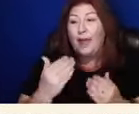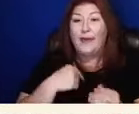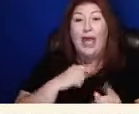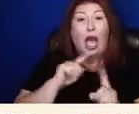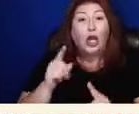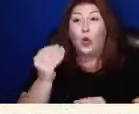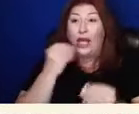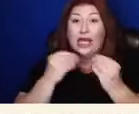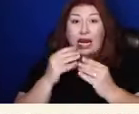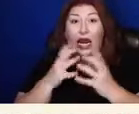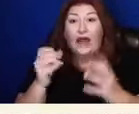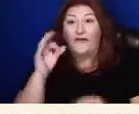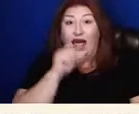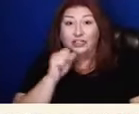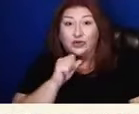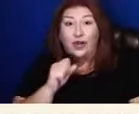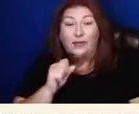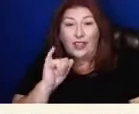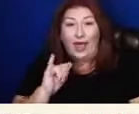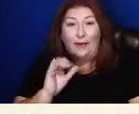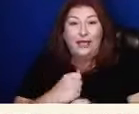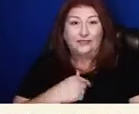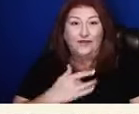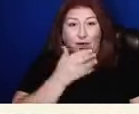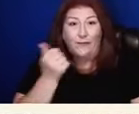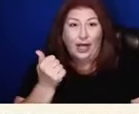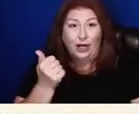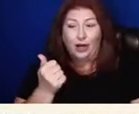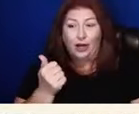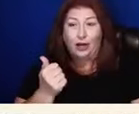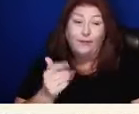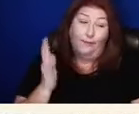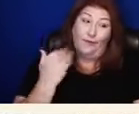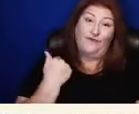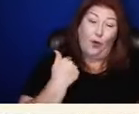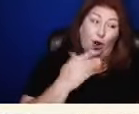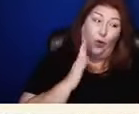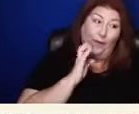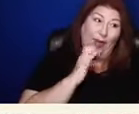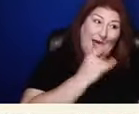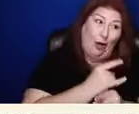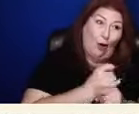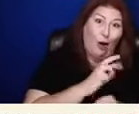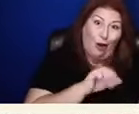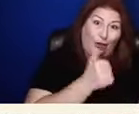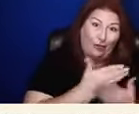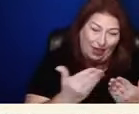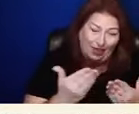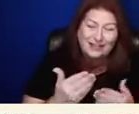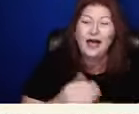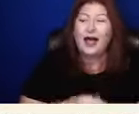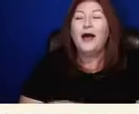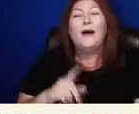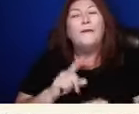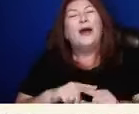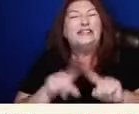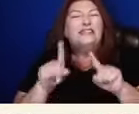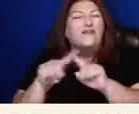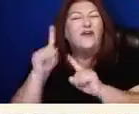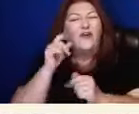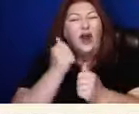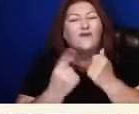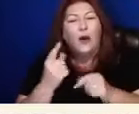cream because that's going to make me feel better. Used to, it might've been alcohol or other substances, right? So it's different for everybody, but that's